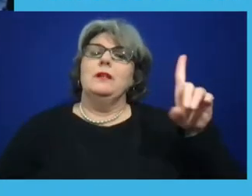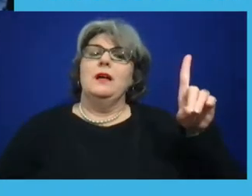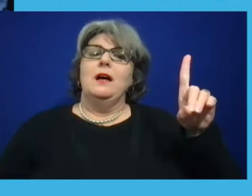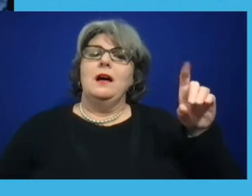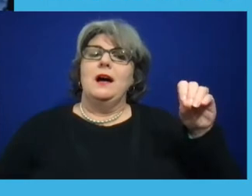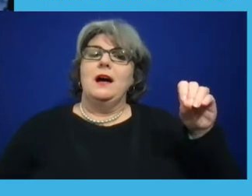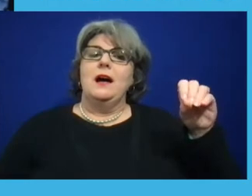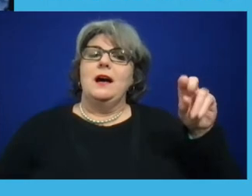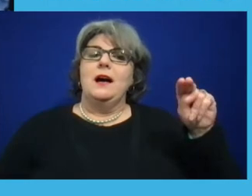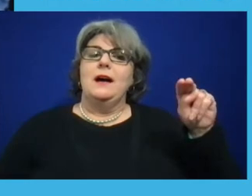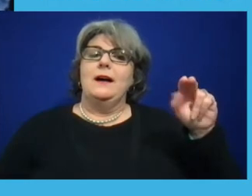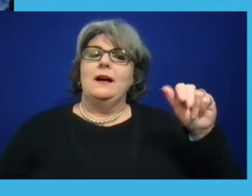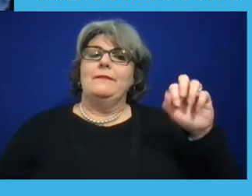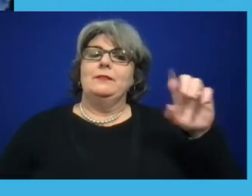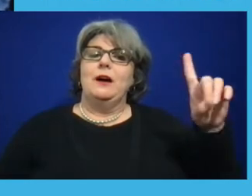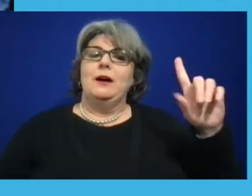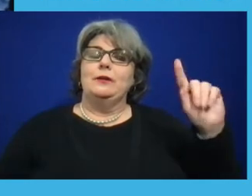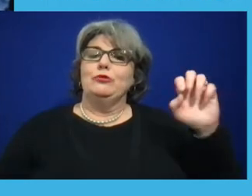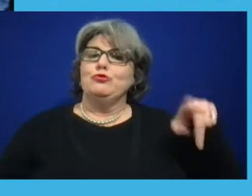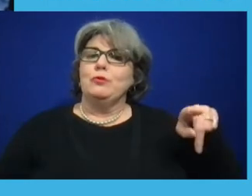and getting Donald Trump's approval.